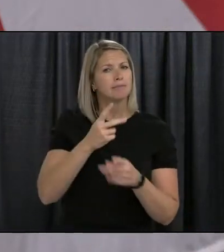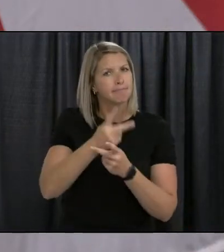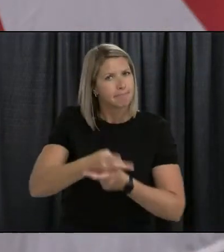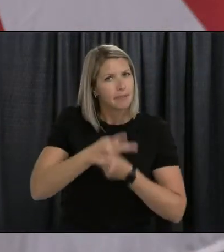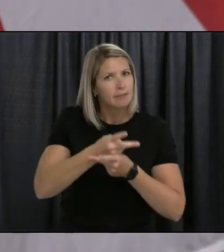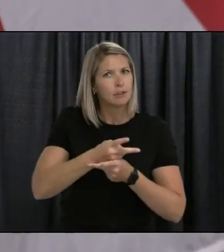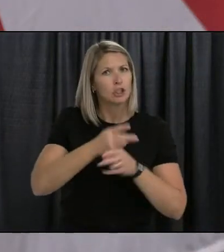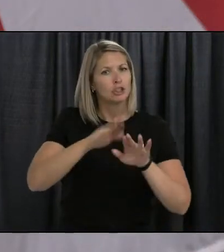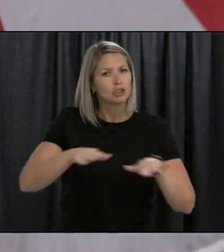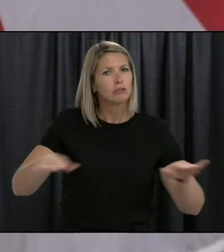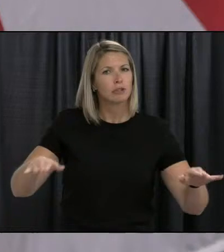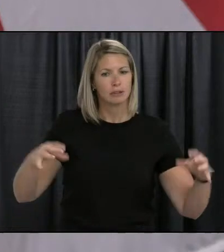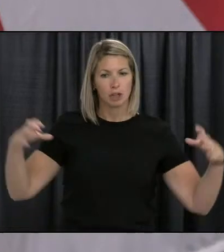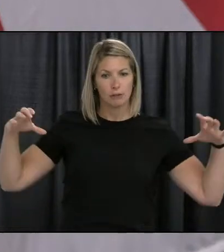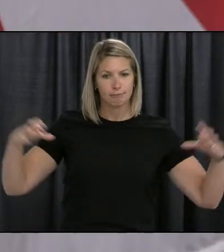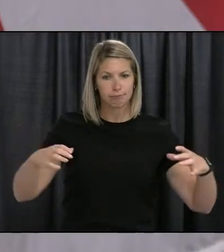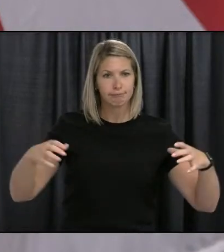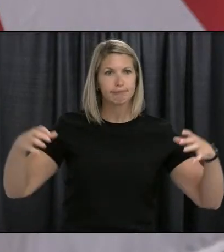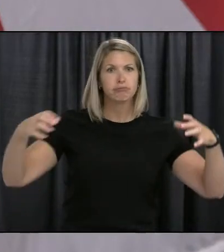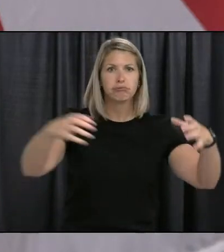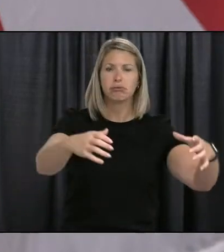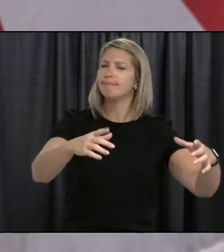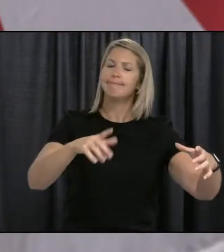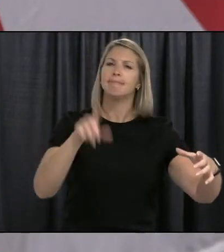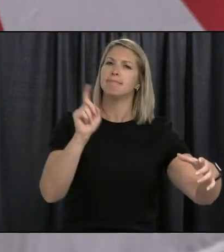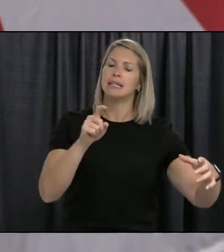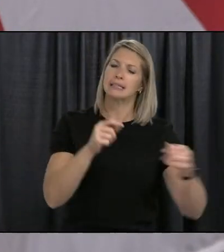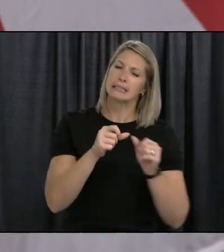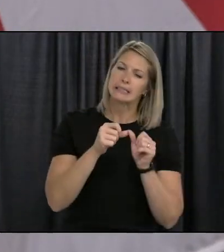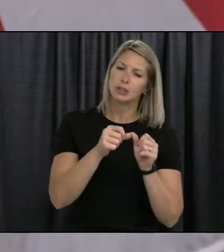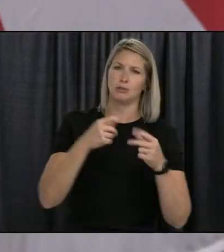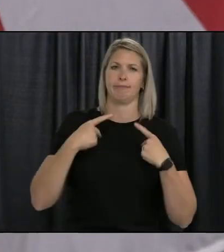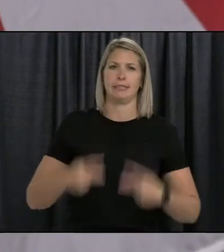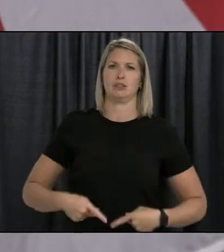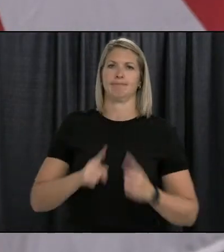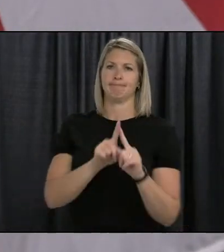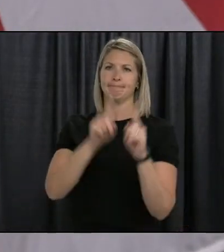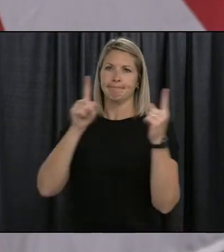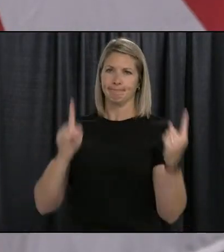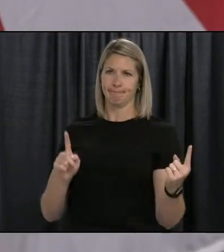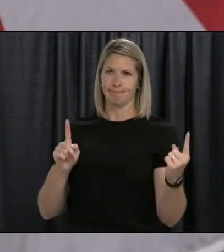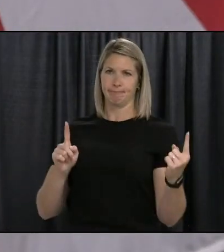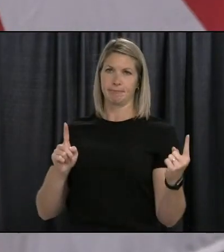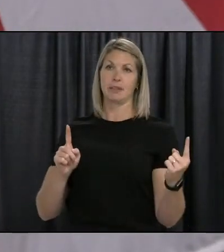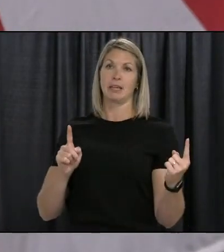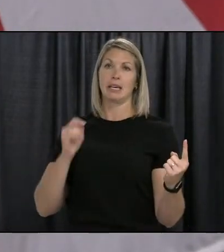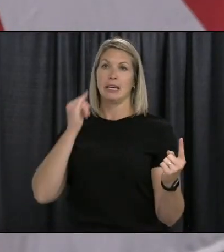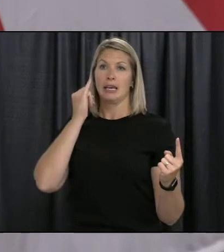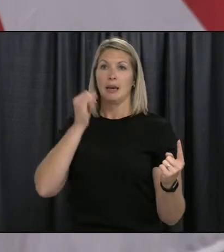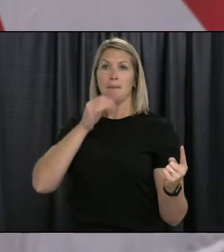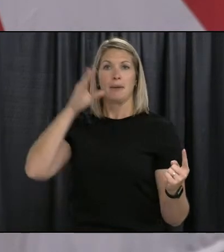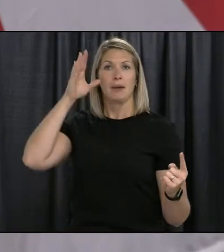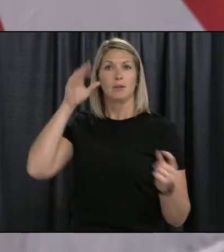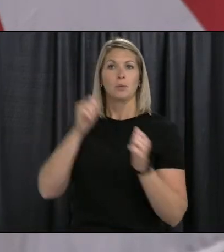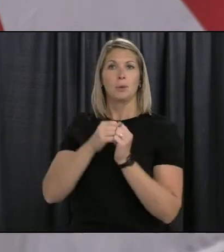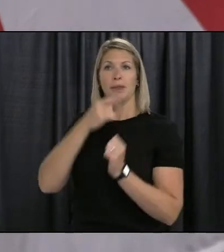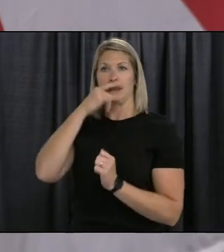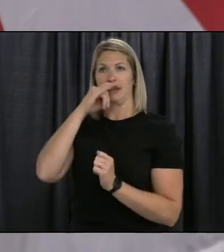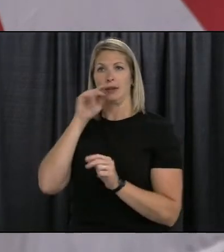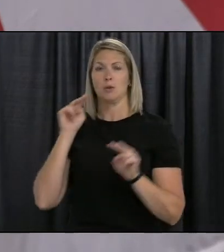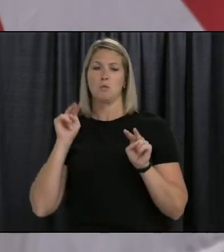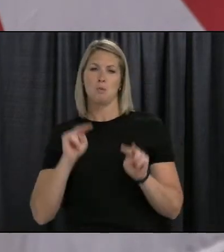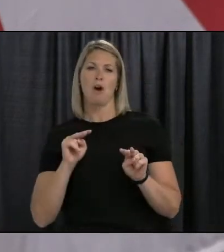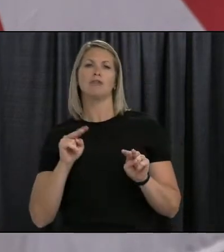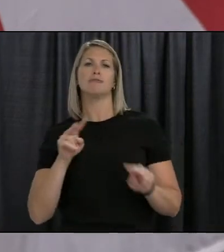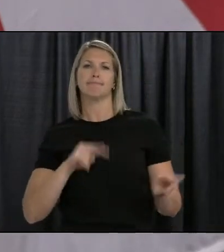when it comes to social gatherings, consider keeping these within your bubble of family and friends. As I said, these guidelines will be on our